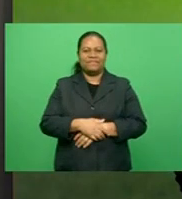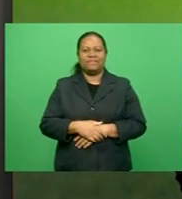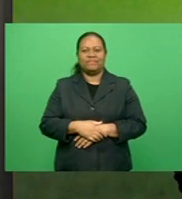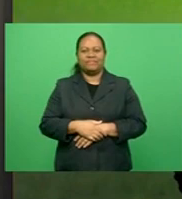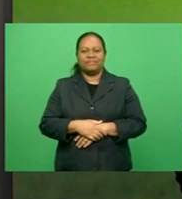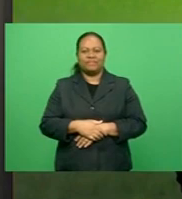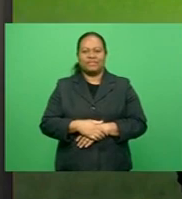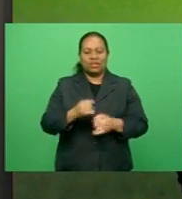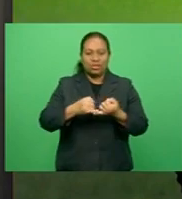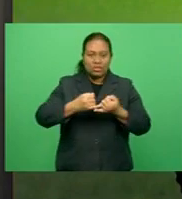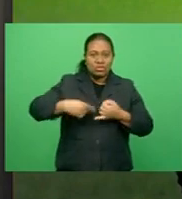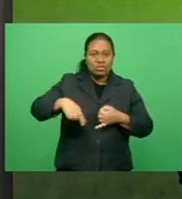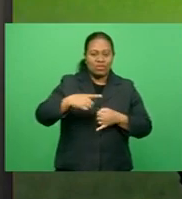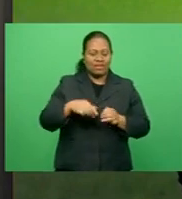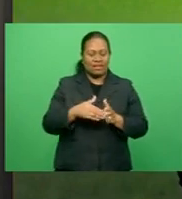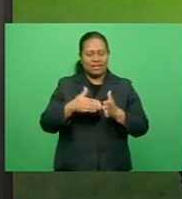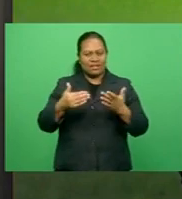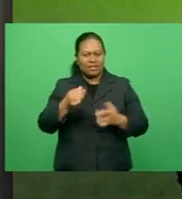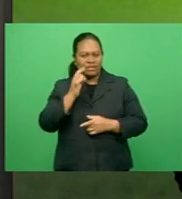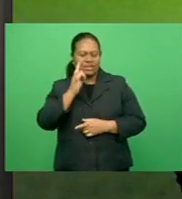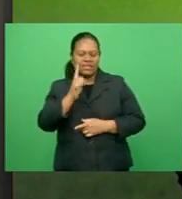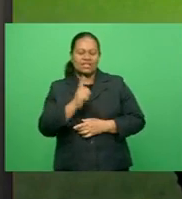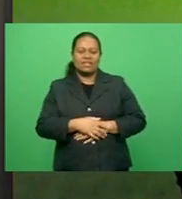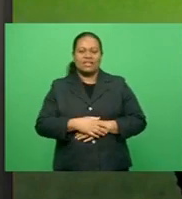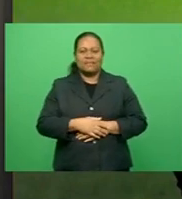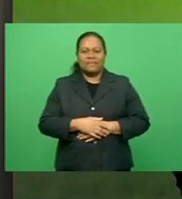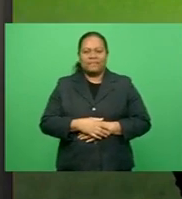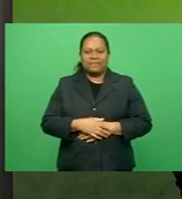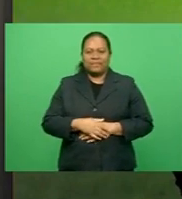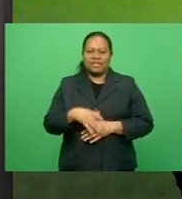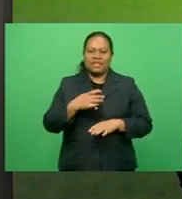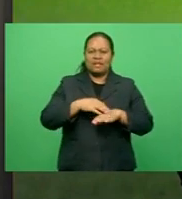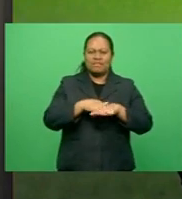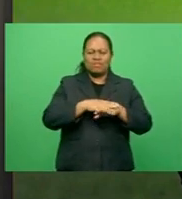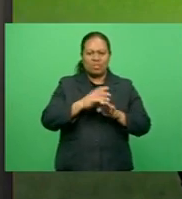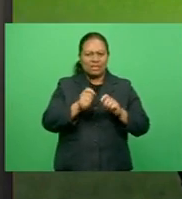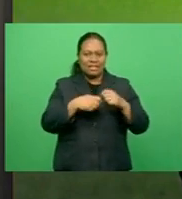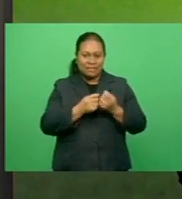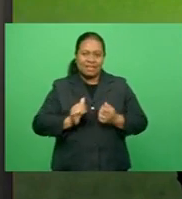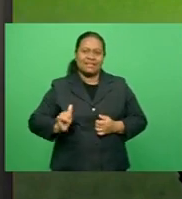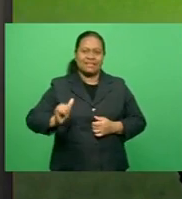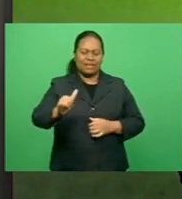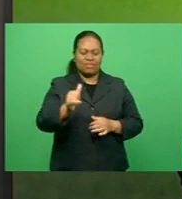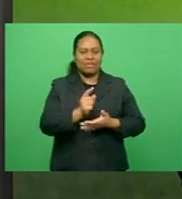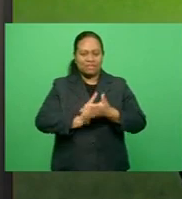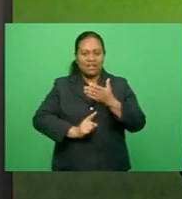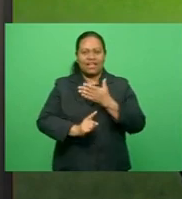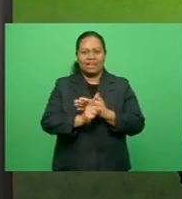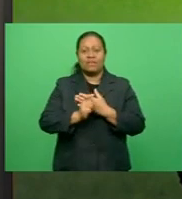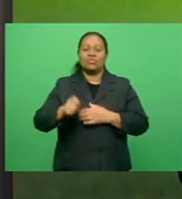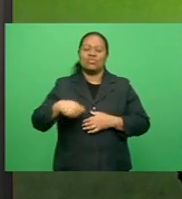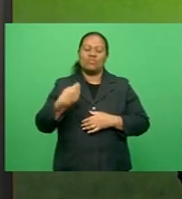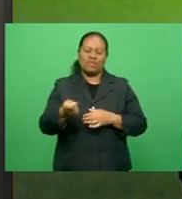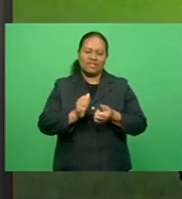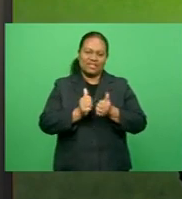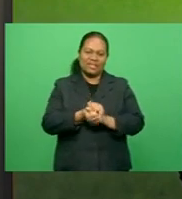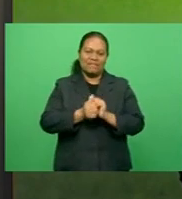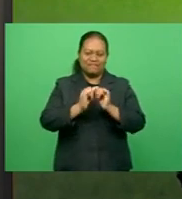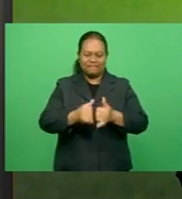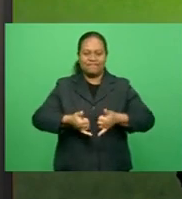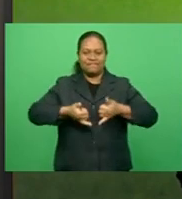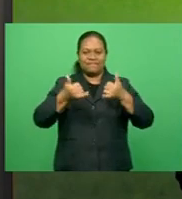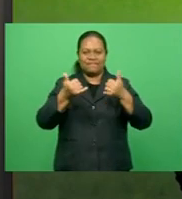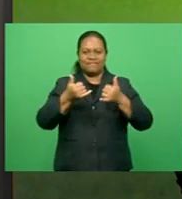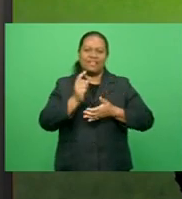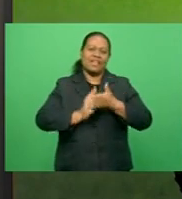Ramsamy Suva will be looking to counter every possible tactic the Blue Gas Yasawa side will throw at them in tomorrow's Skipper Cup clash at